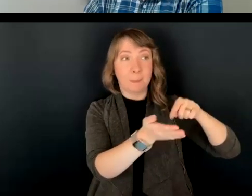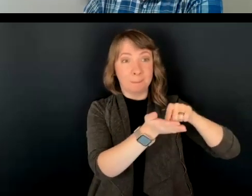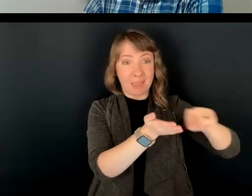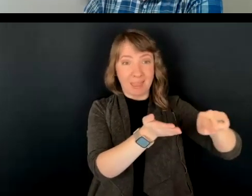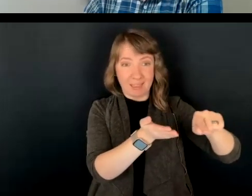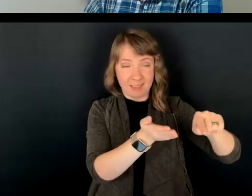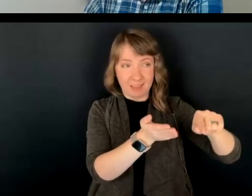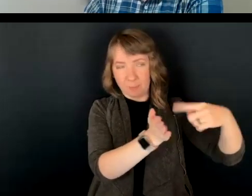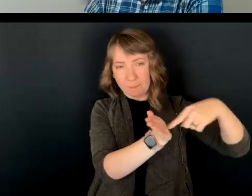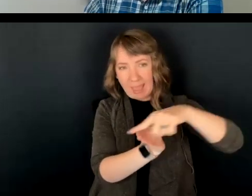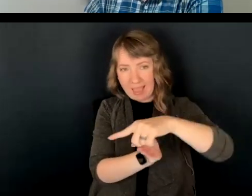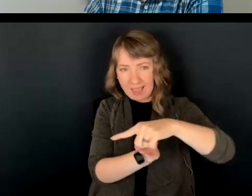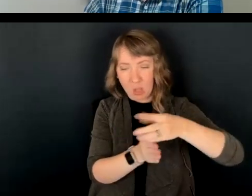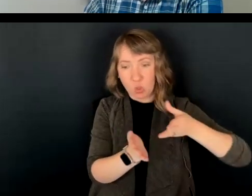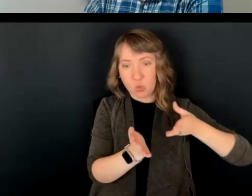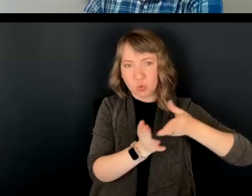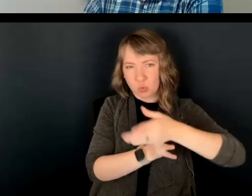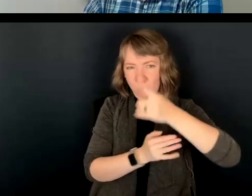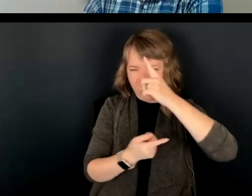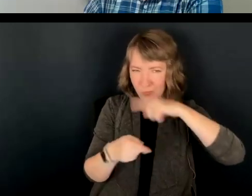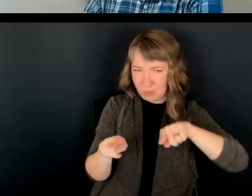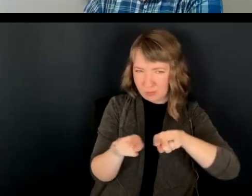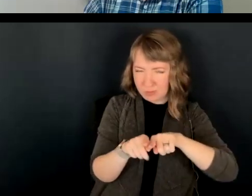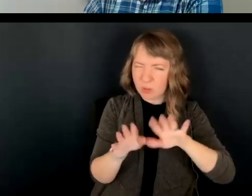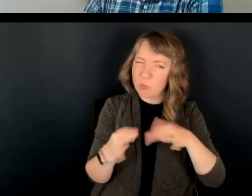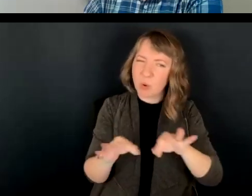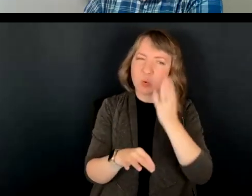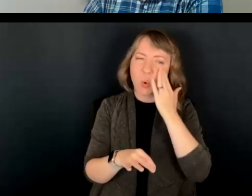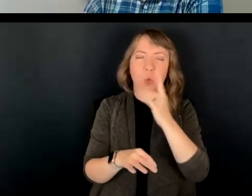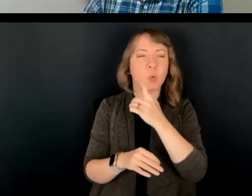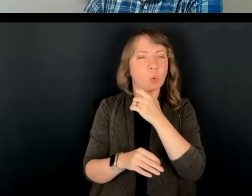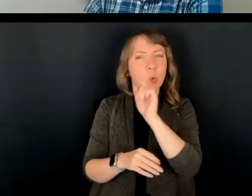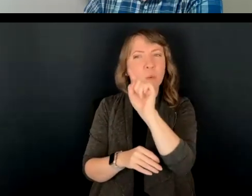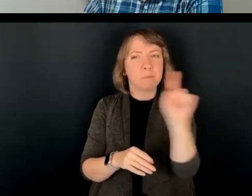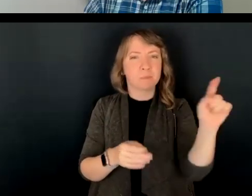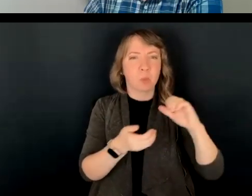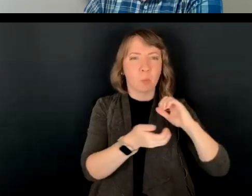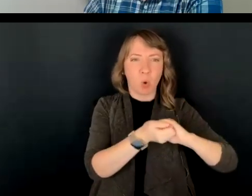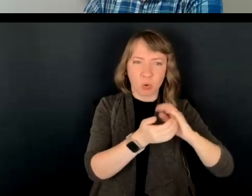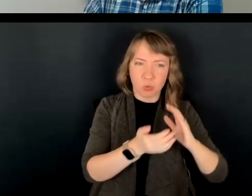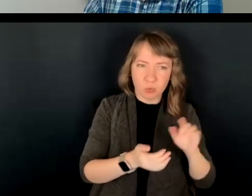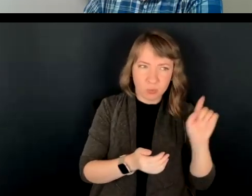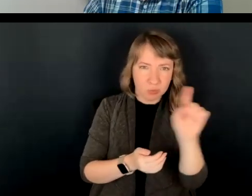So knowing who the partners are would be a good thing.